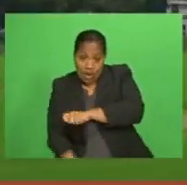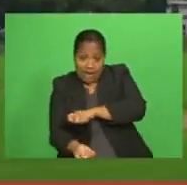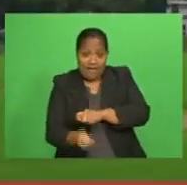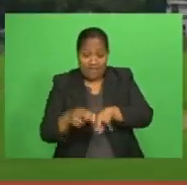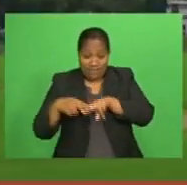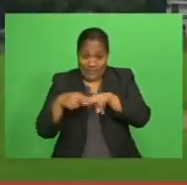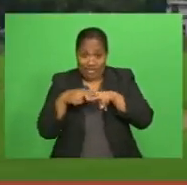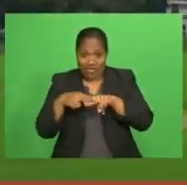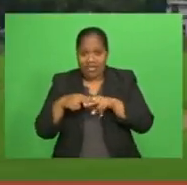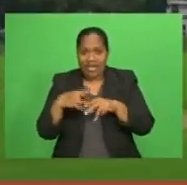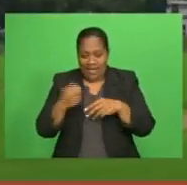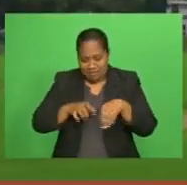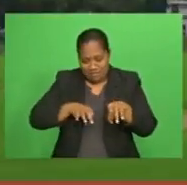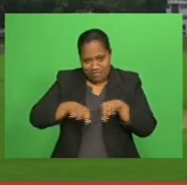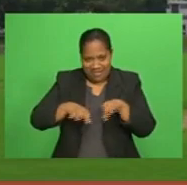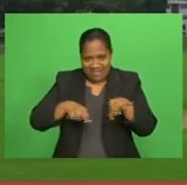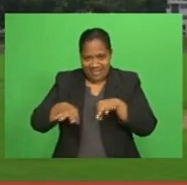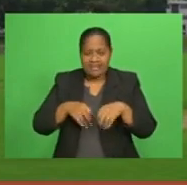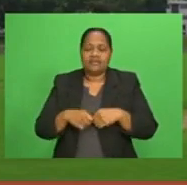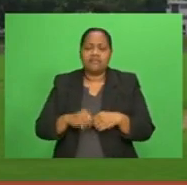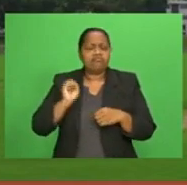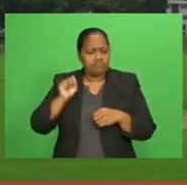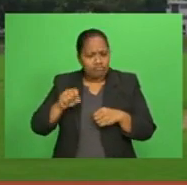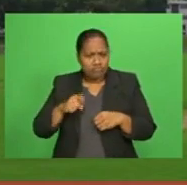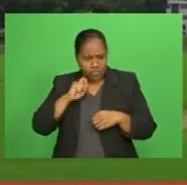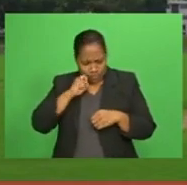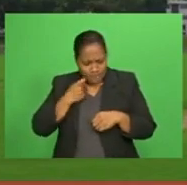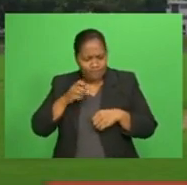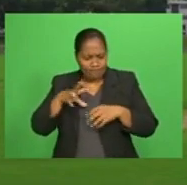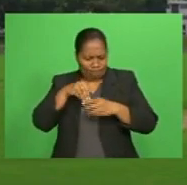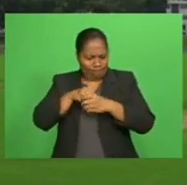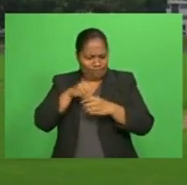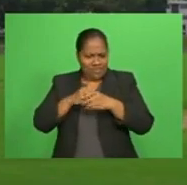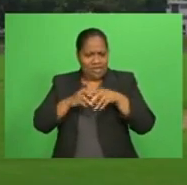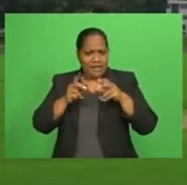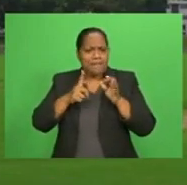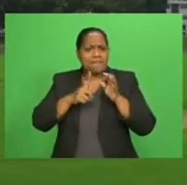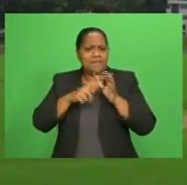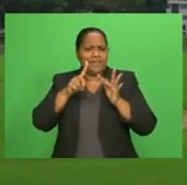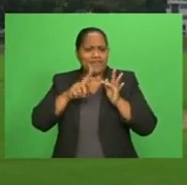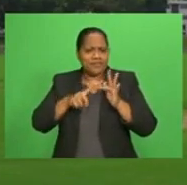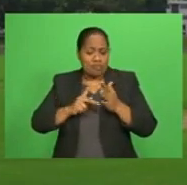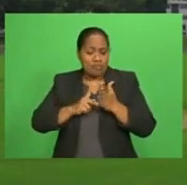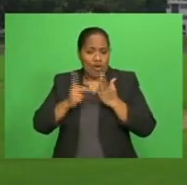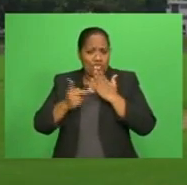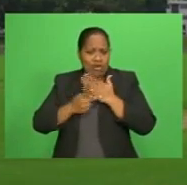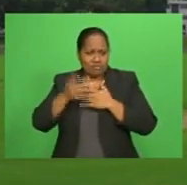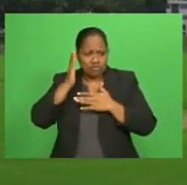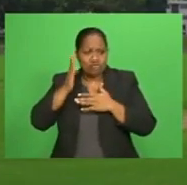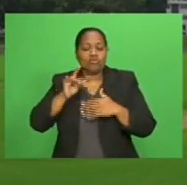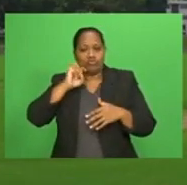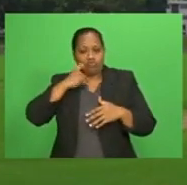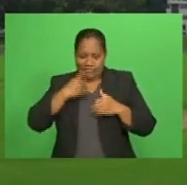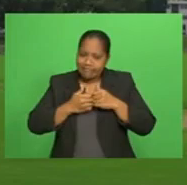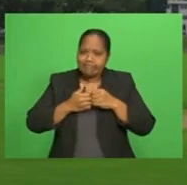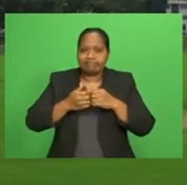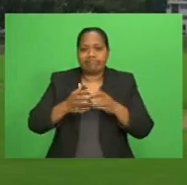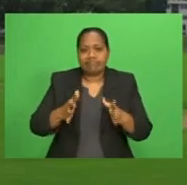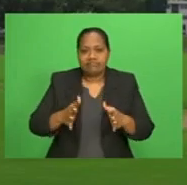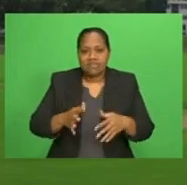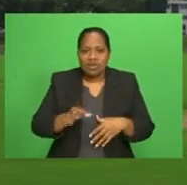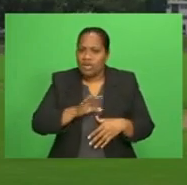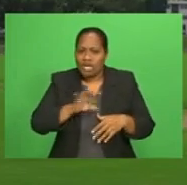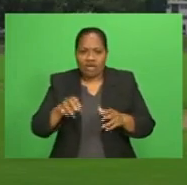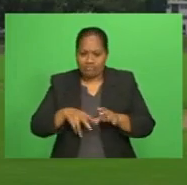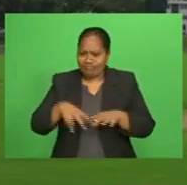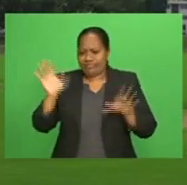chance that we're able to even go as far as being part of their physical education programs, we will. We're not letting go of working with the